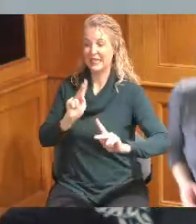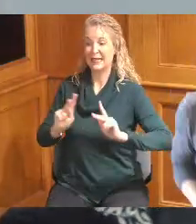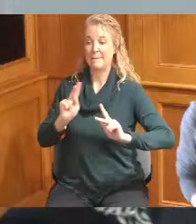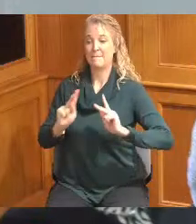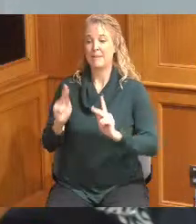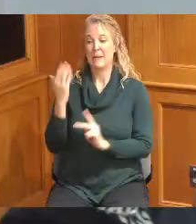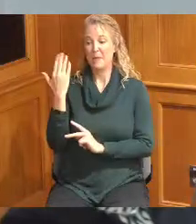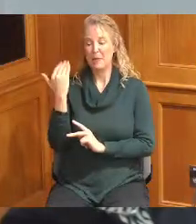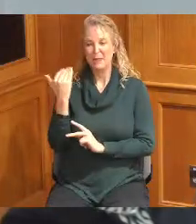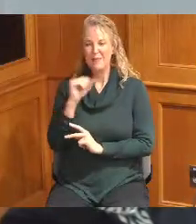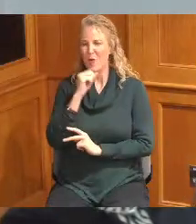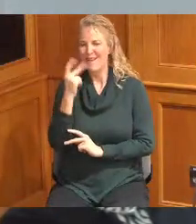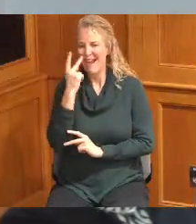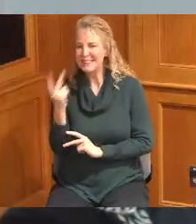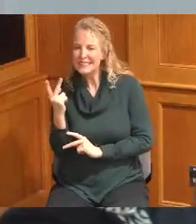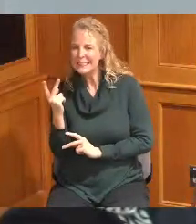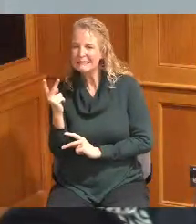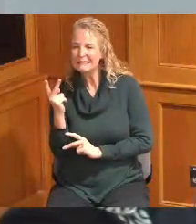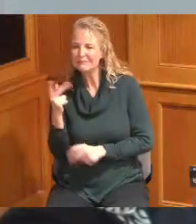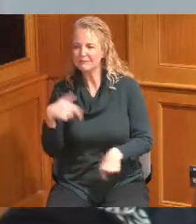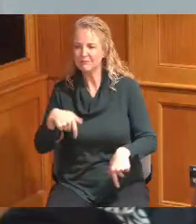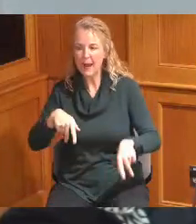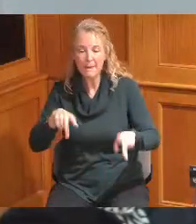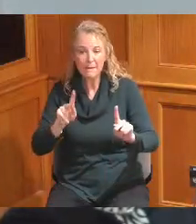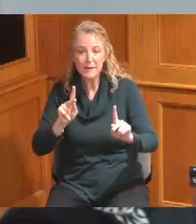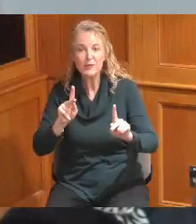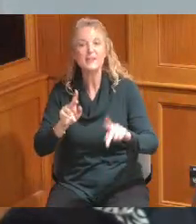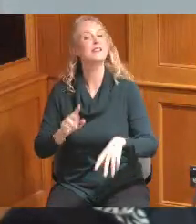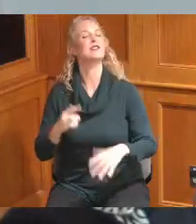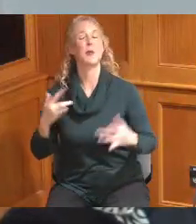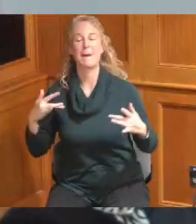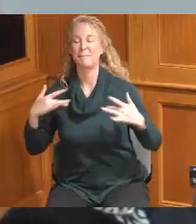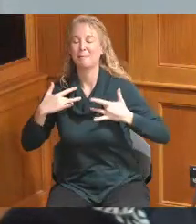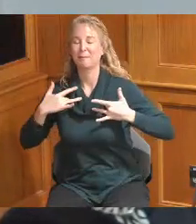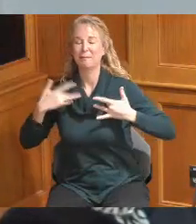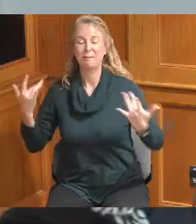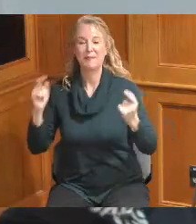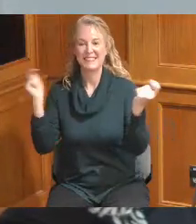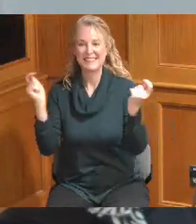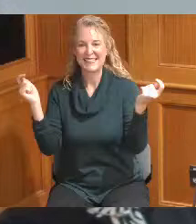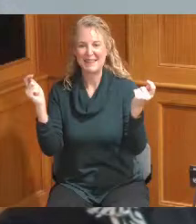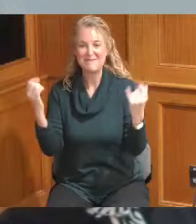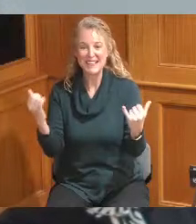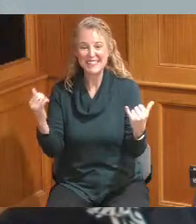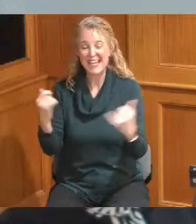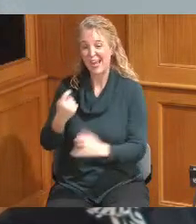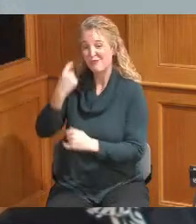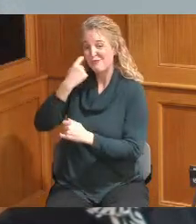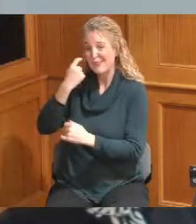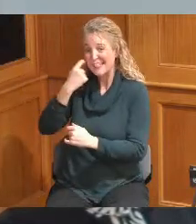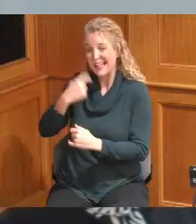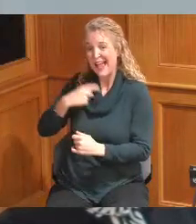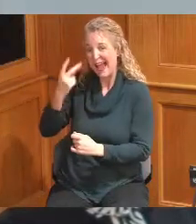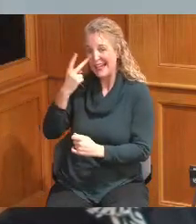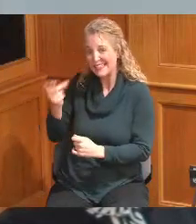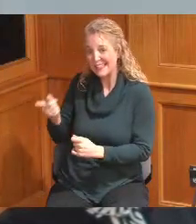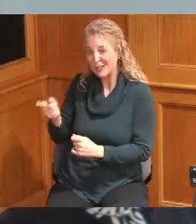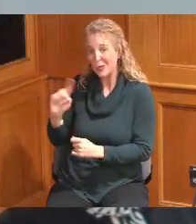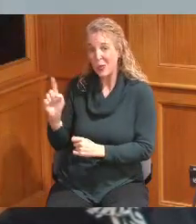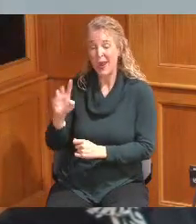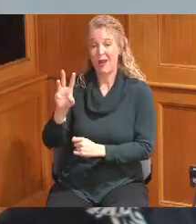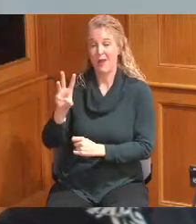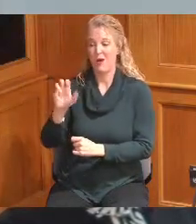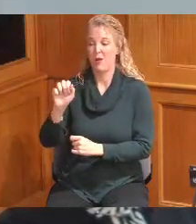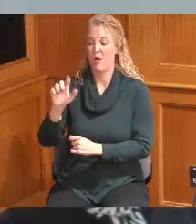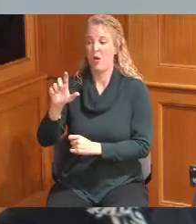really seen that kind of chance before. And so it is a thrill to celebrate you. Most recently, though, I've seen Alan up in Walnut